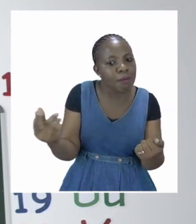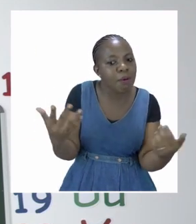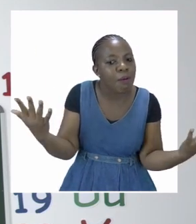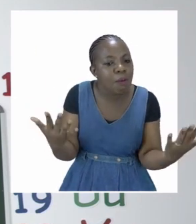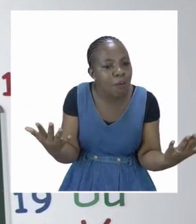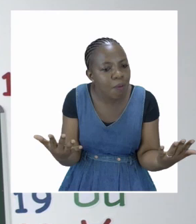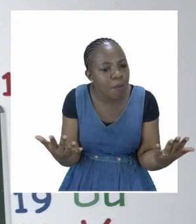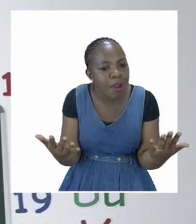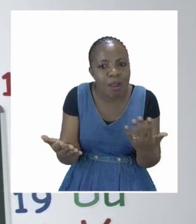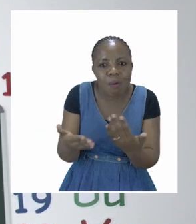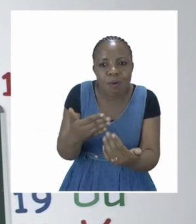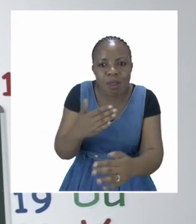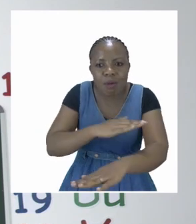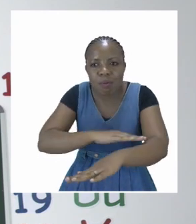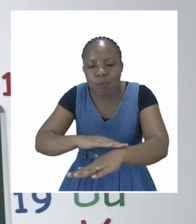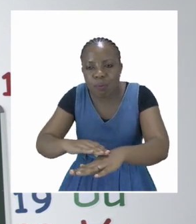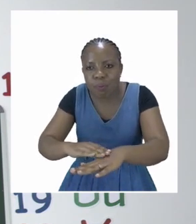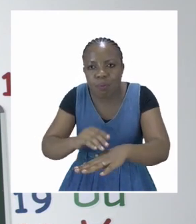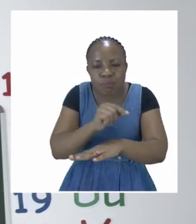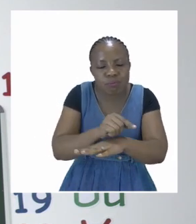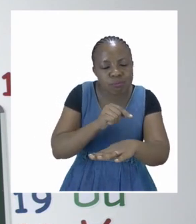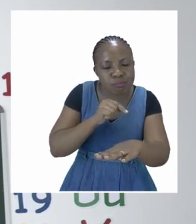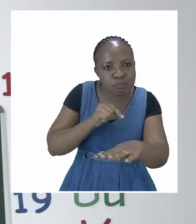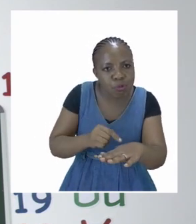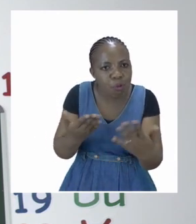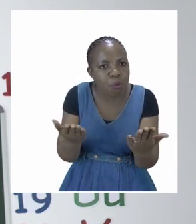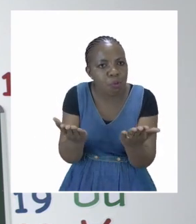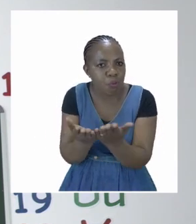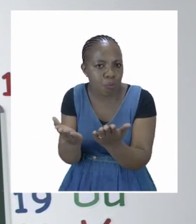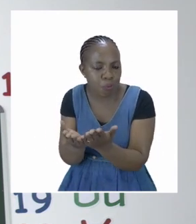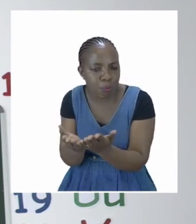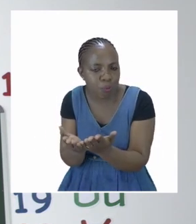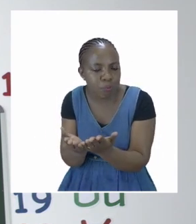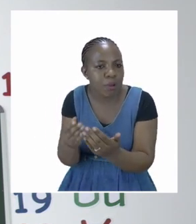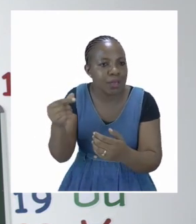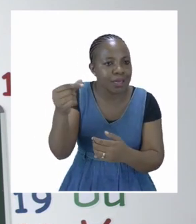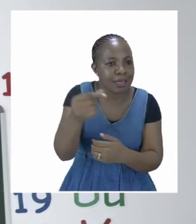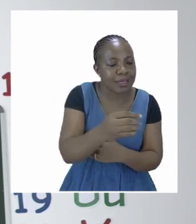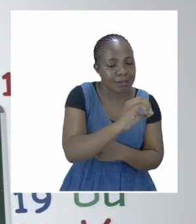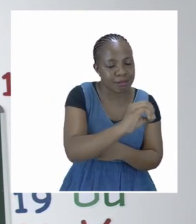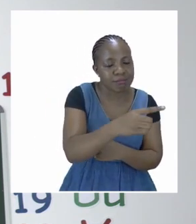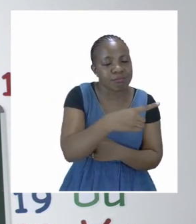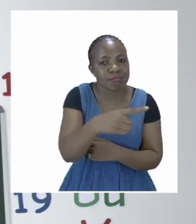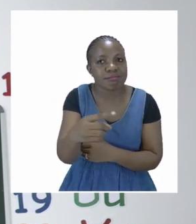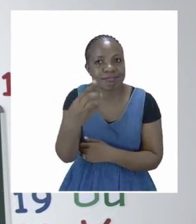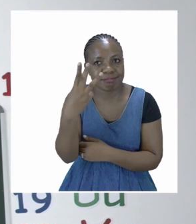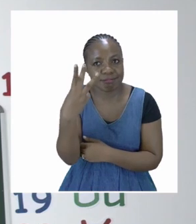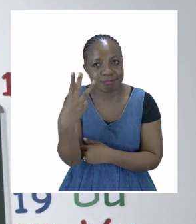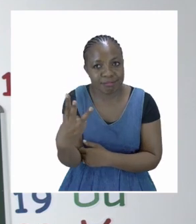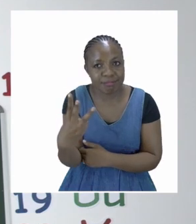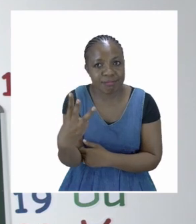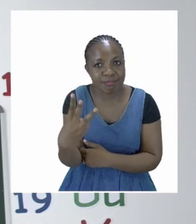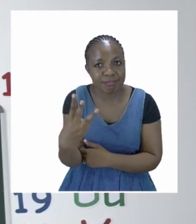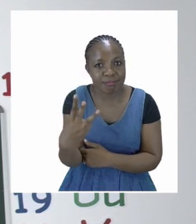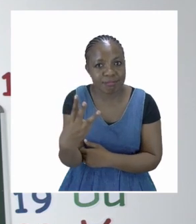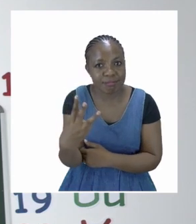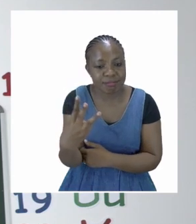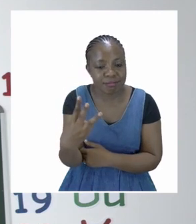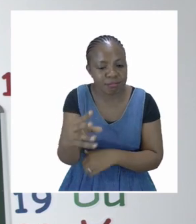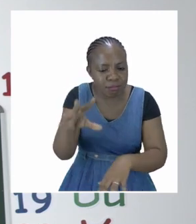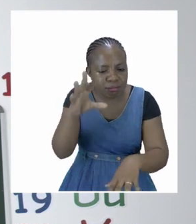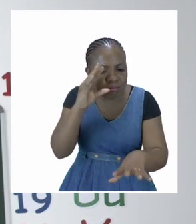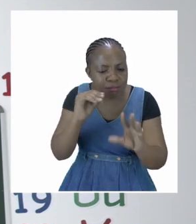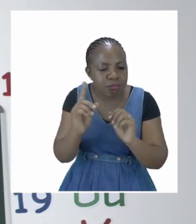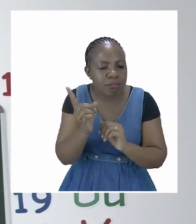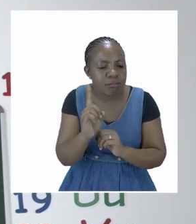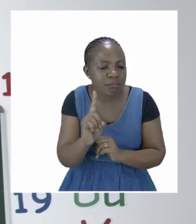to Thursday for pre-primary up until grade 3. The lessons are for listening